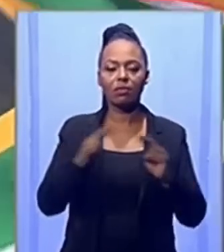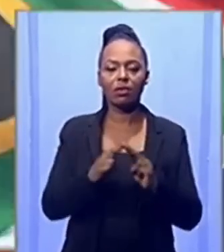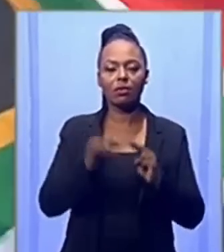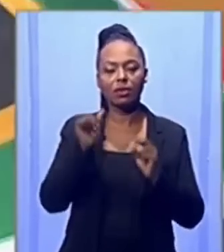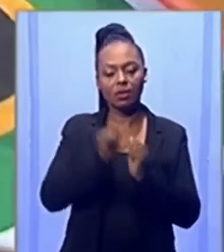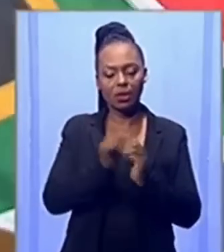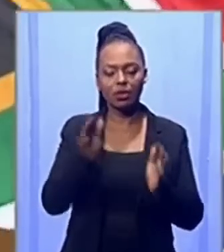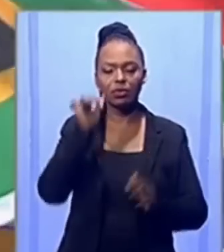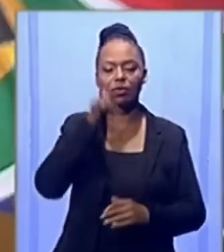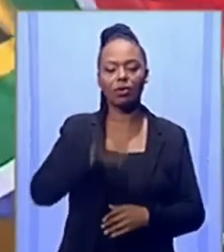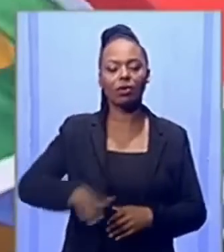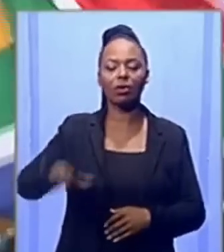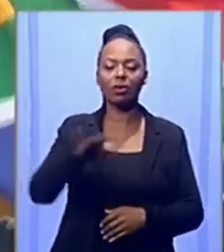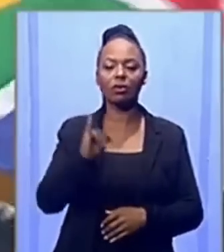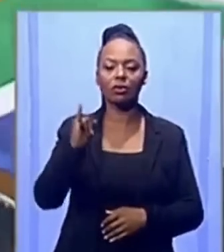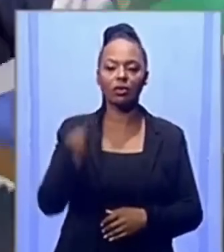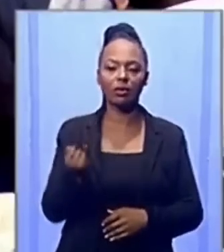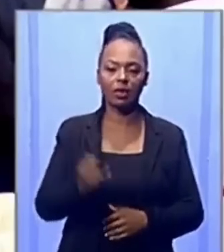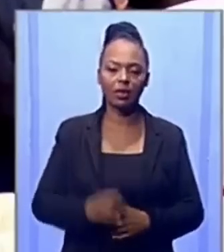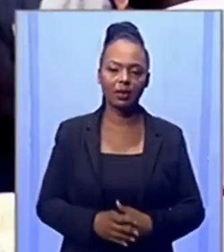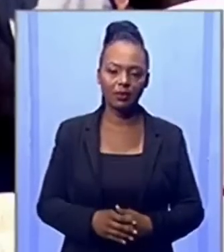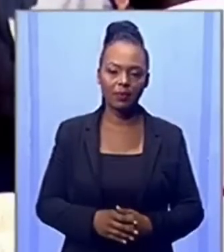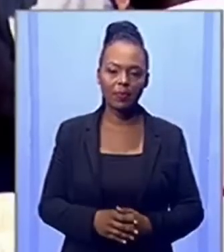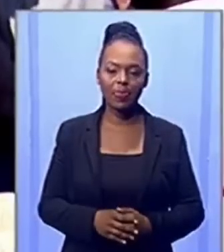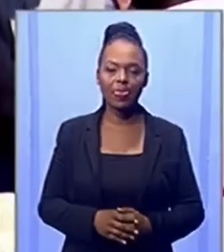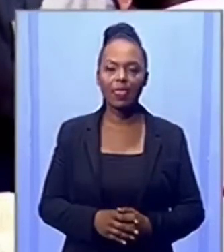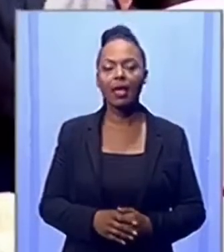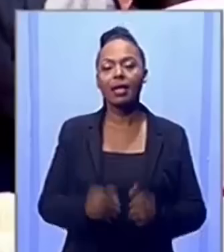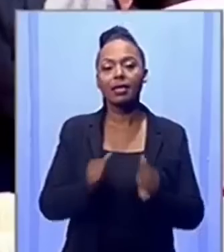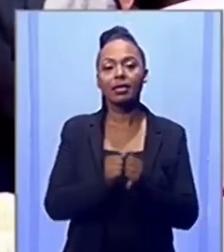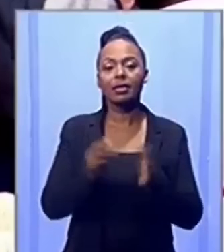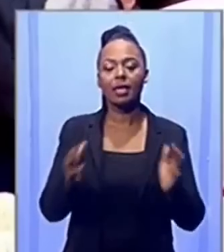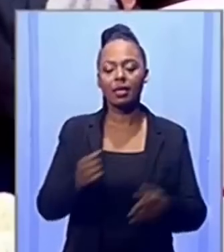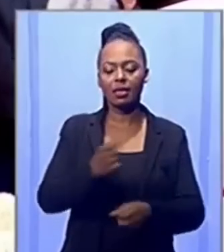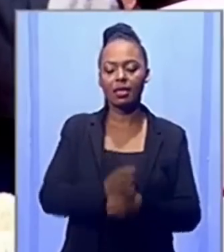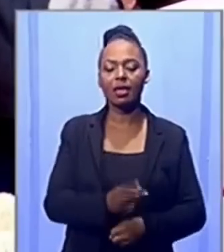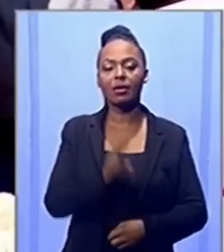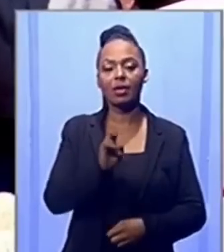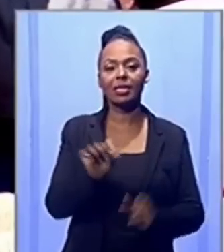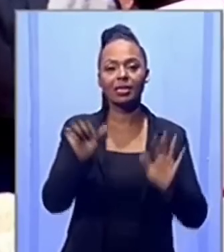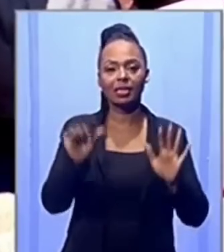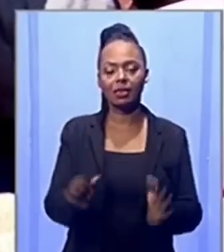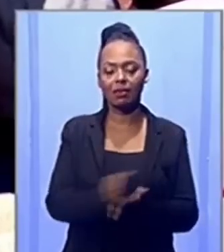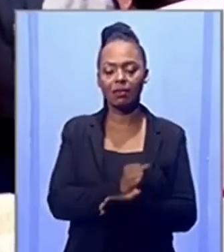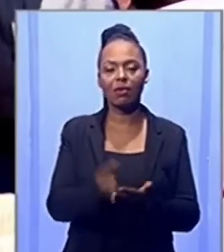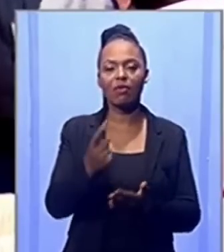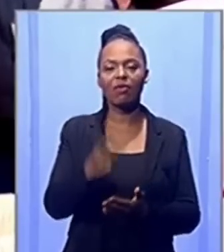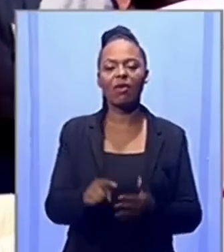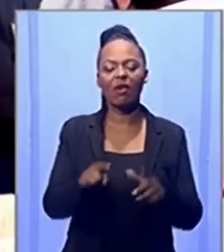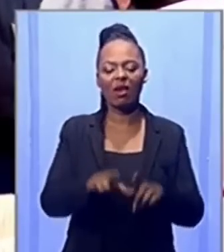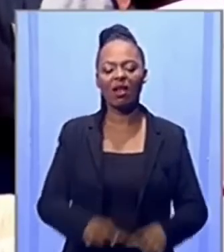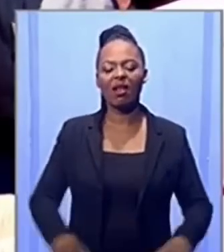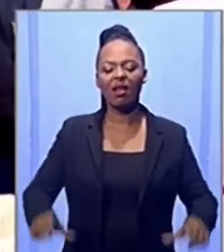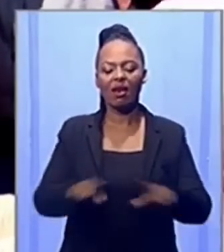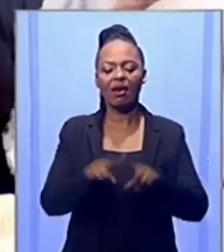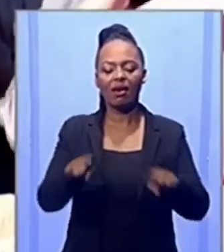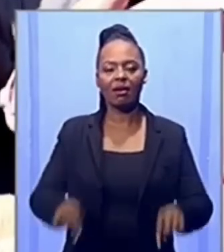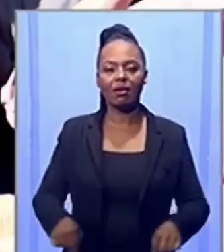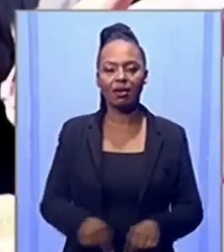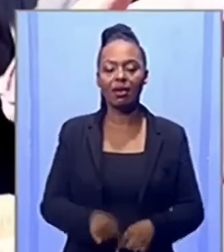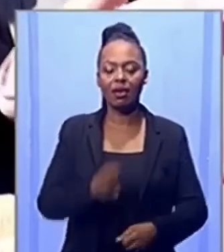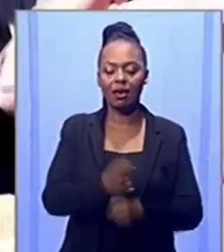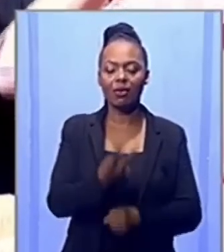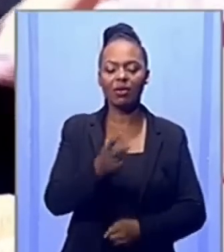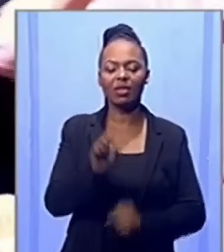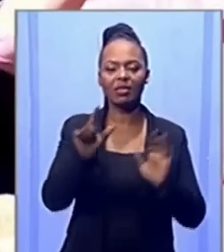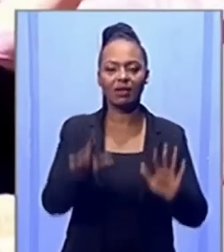hosane Johannesburg. Ho tloha 2006 ntse re ngodisa for bodulo. Ka 2017 re la